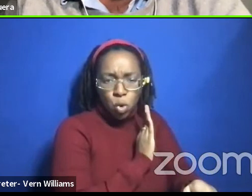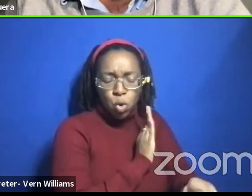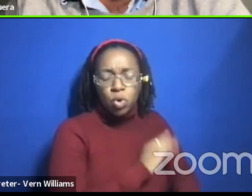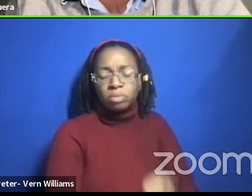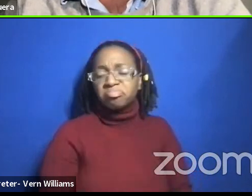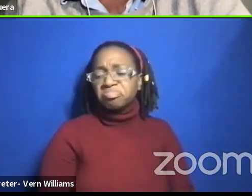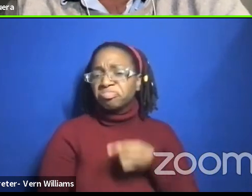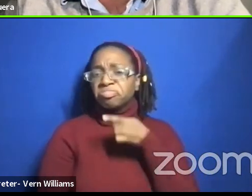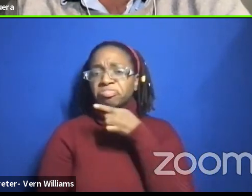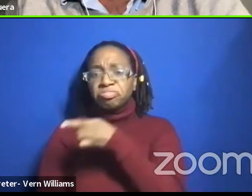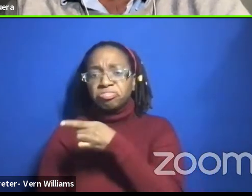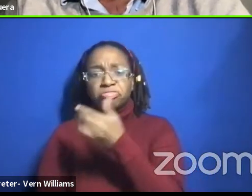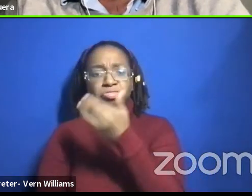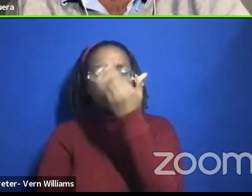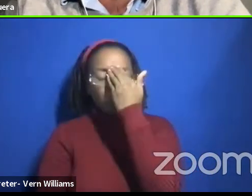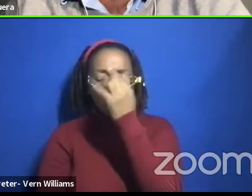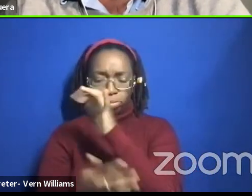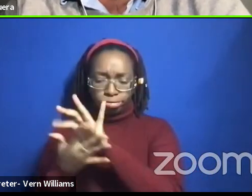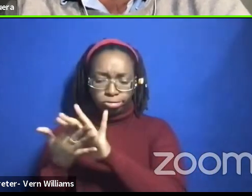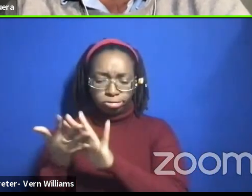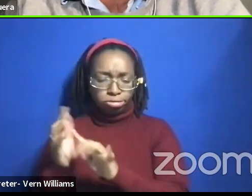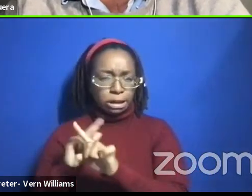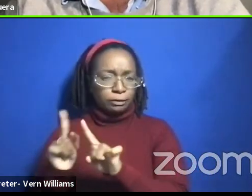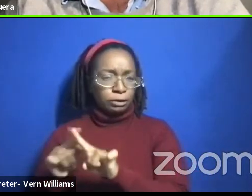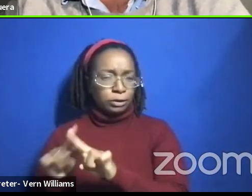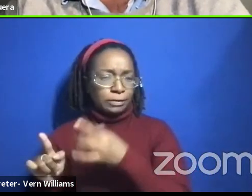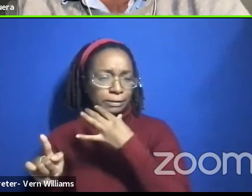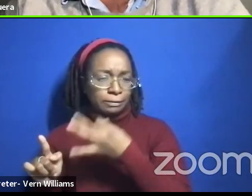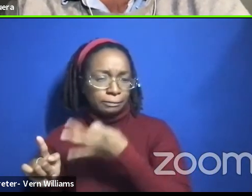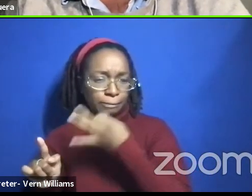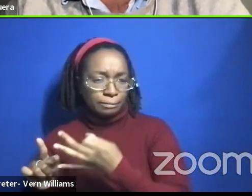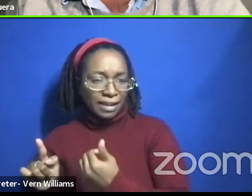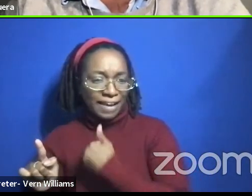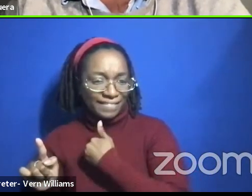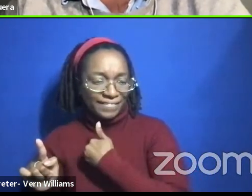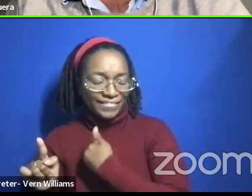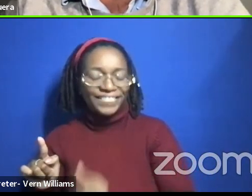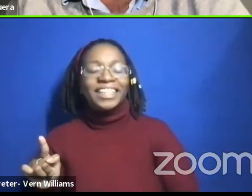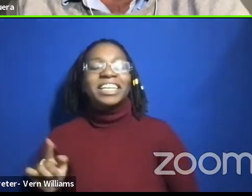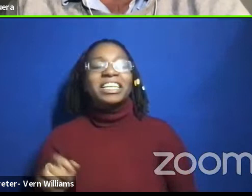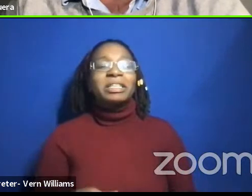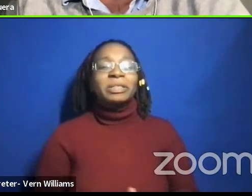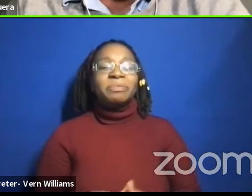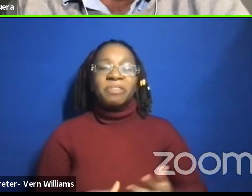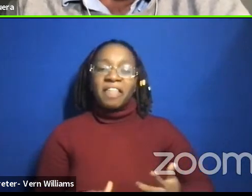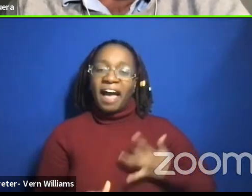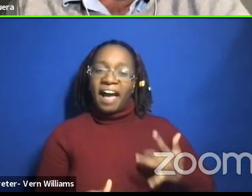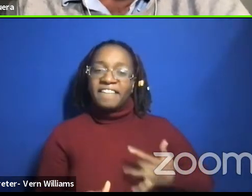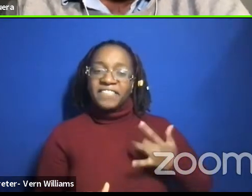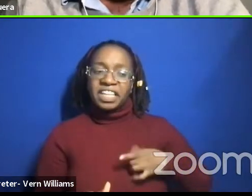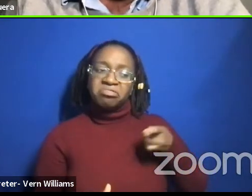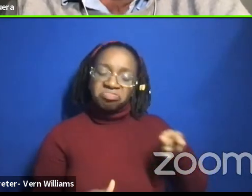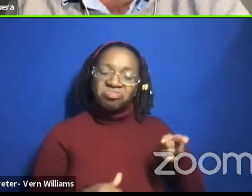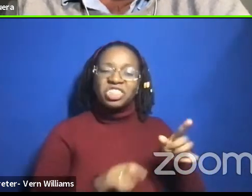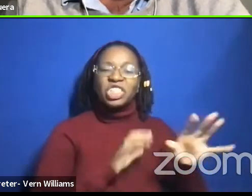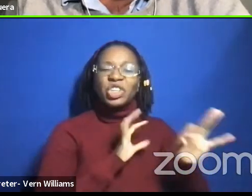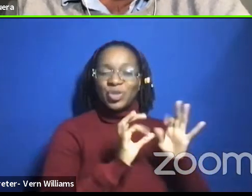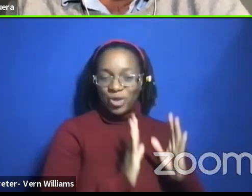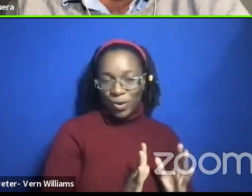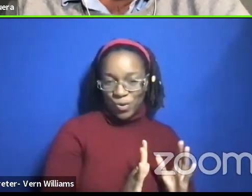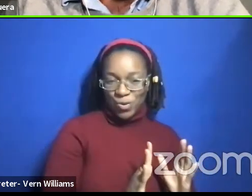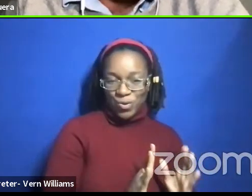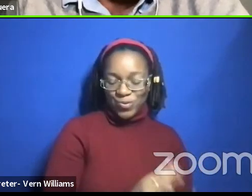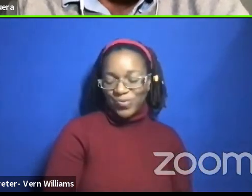an animal that knows many different things, you know. And I feel that the hedgehog is a curator and the